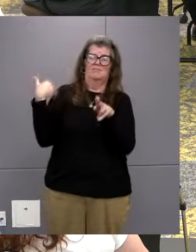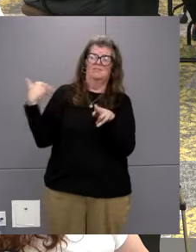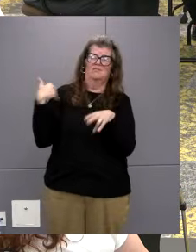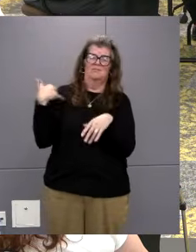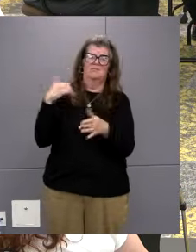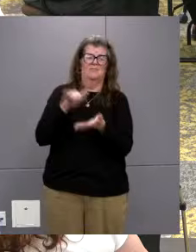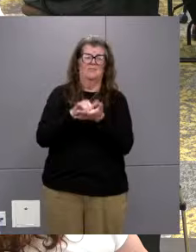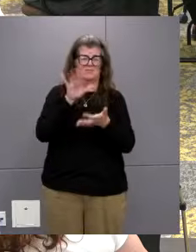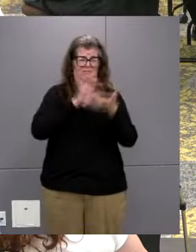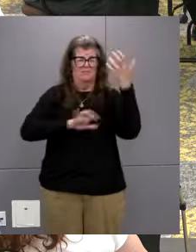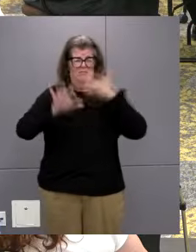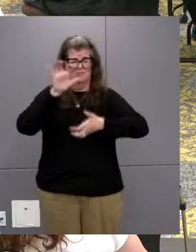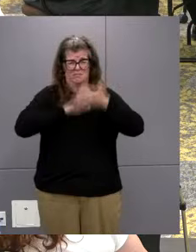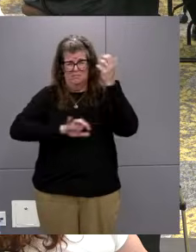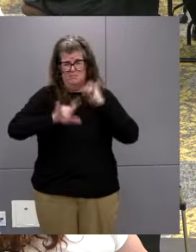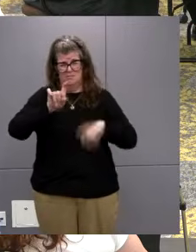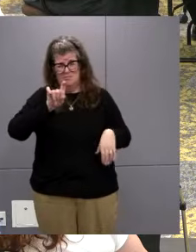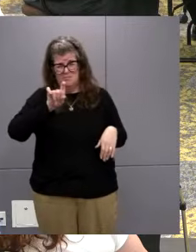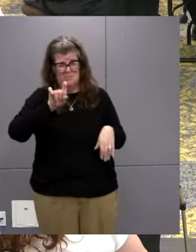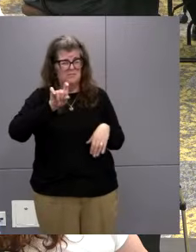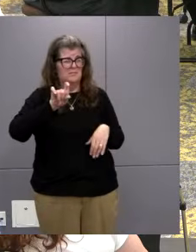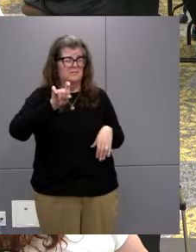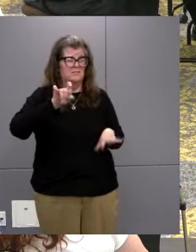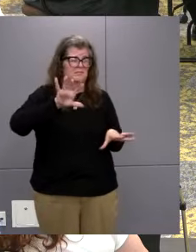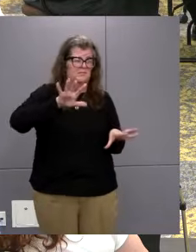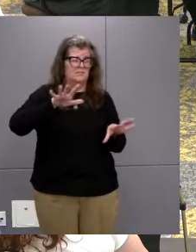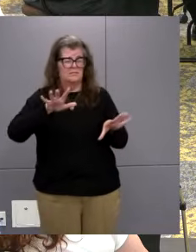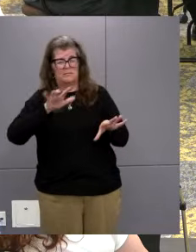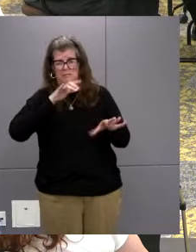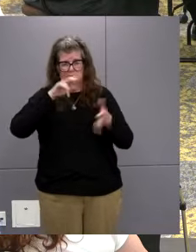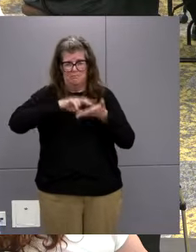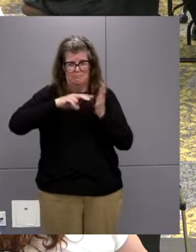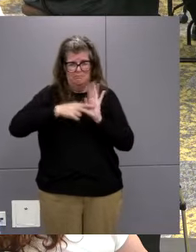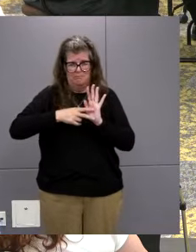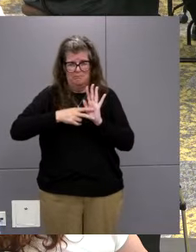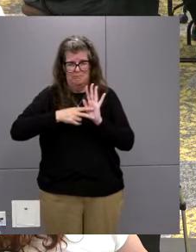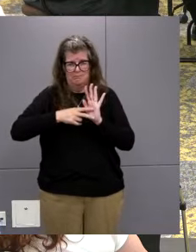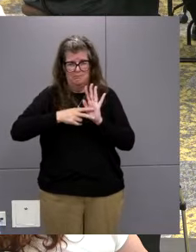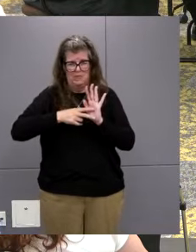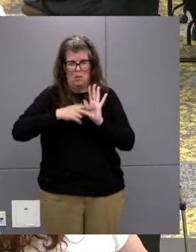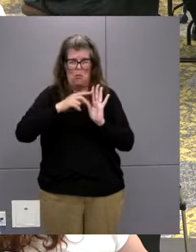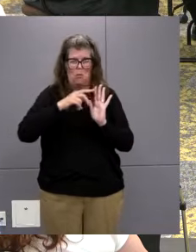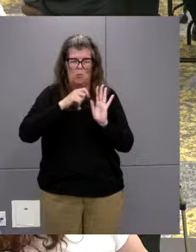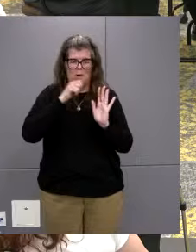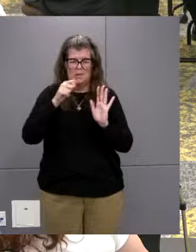the confusion, Yeah. but was not intended for the audit to drop out of the finance committee.